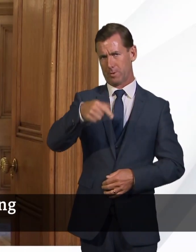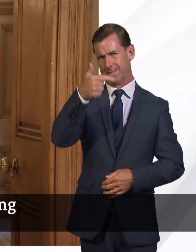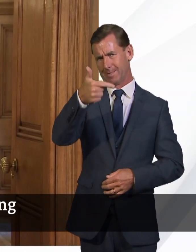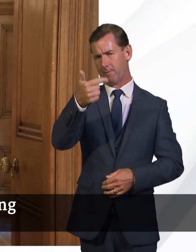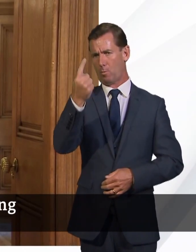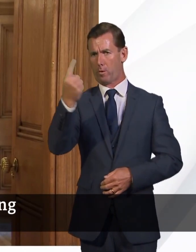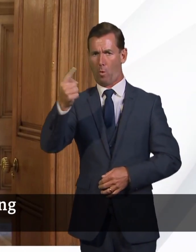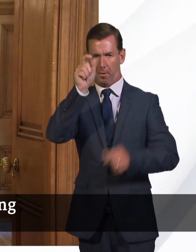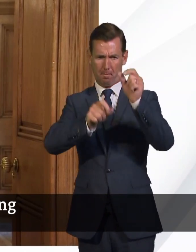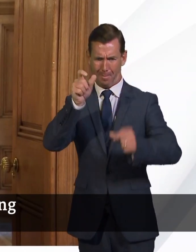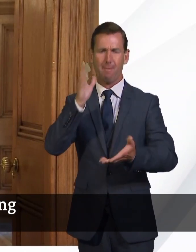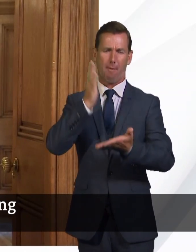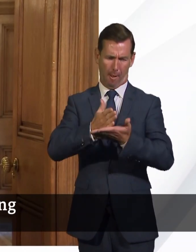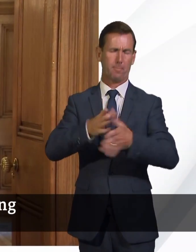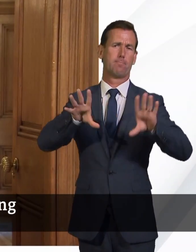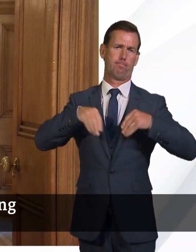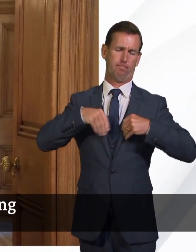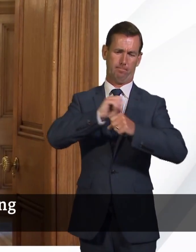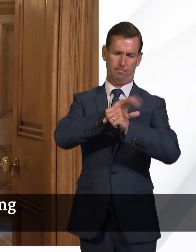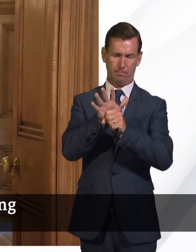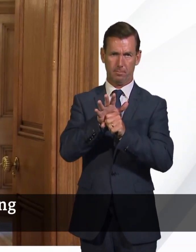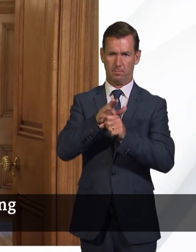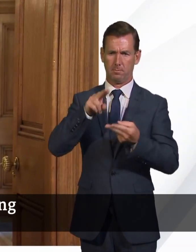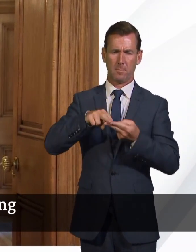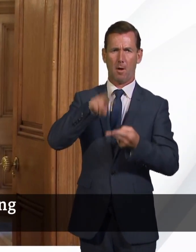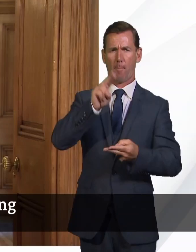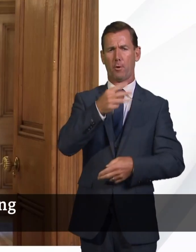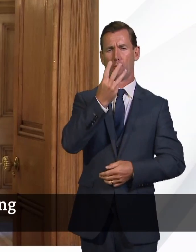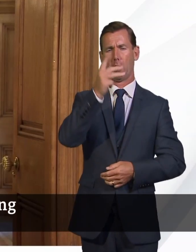236,711 people have tested positive for the virus, an increase of